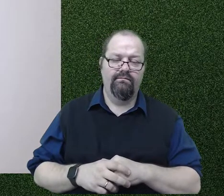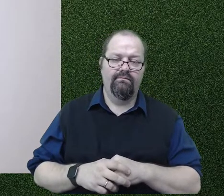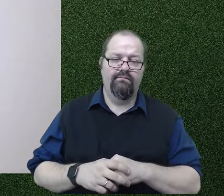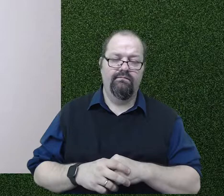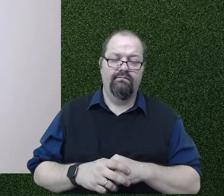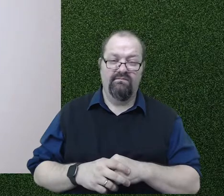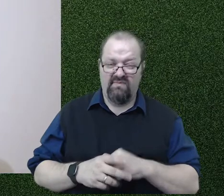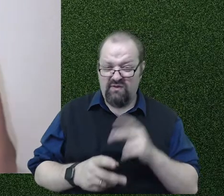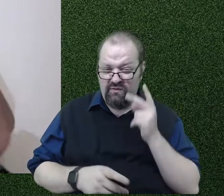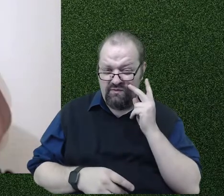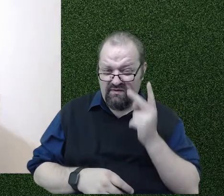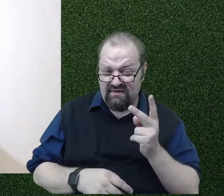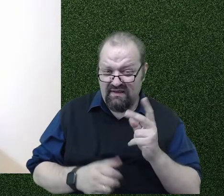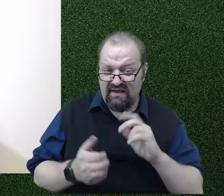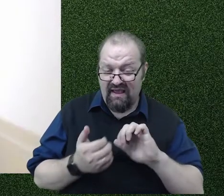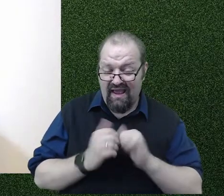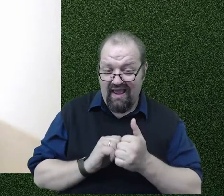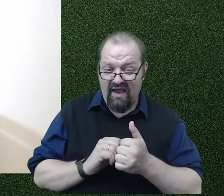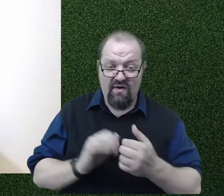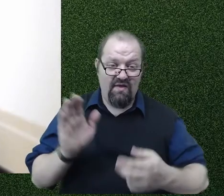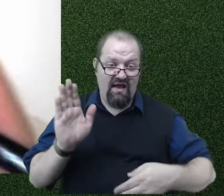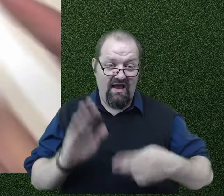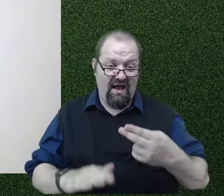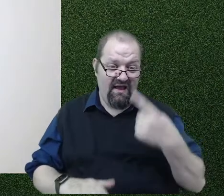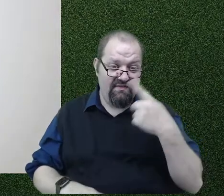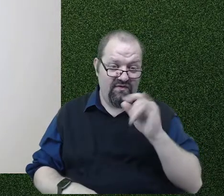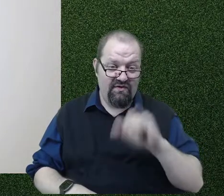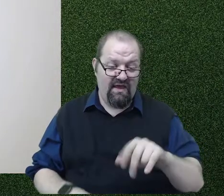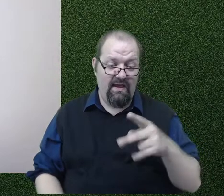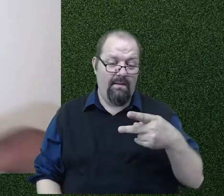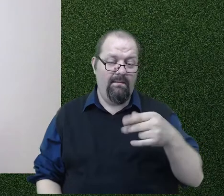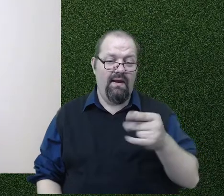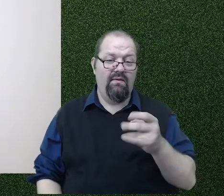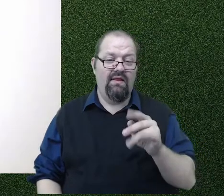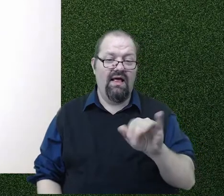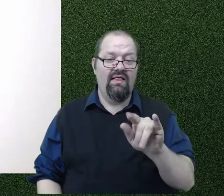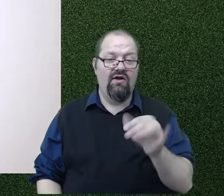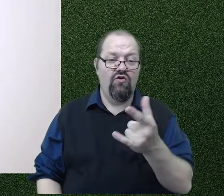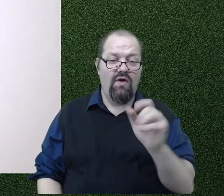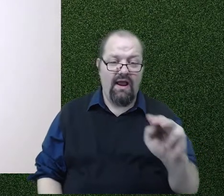Do you see that the height of that parallelogram